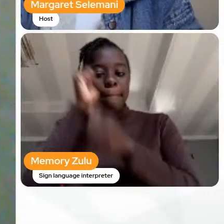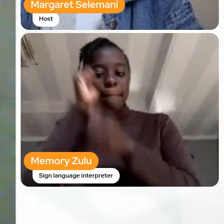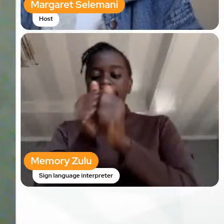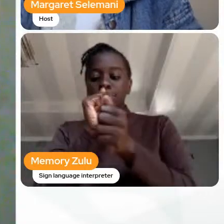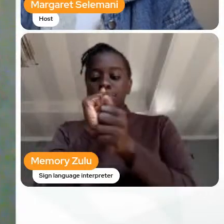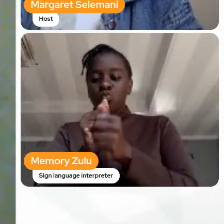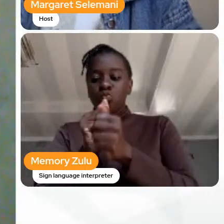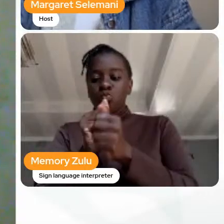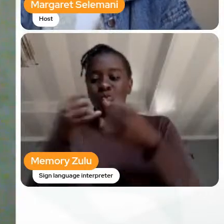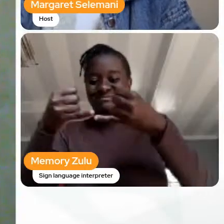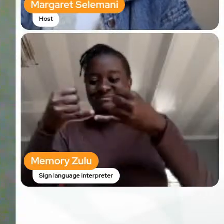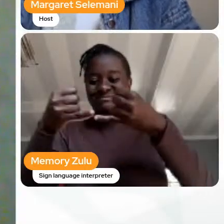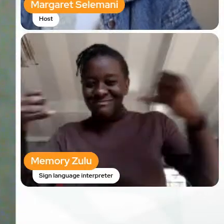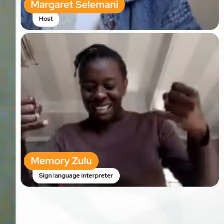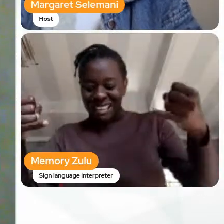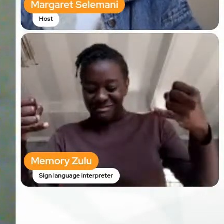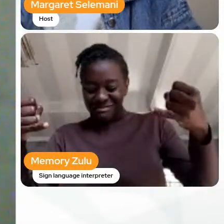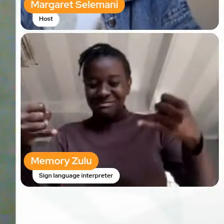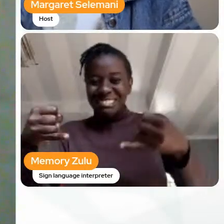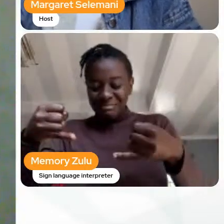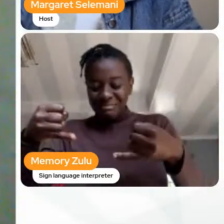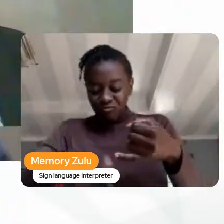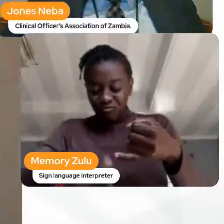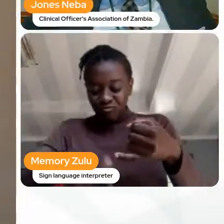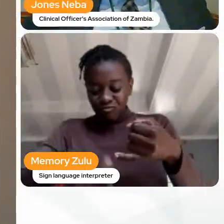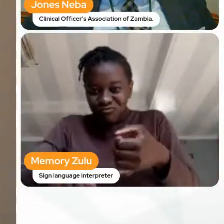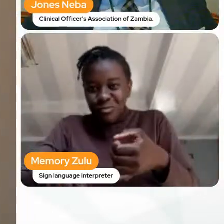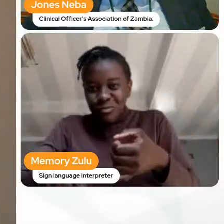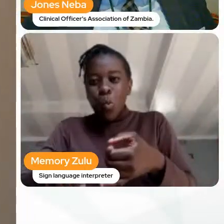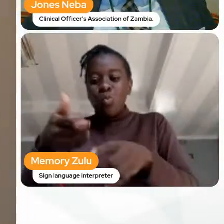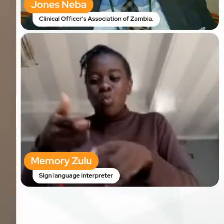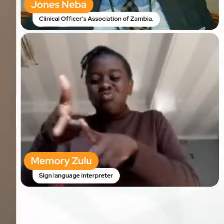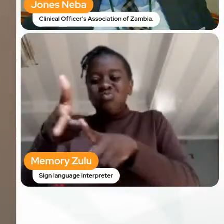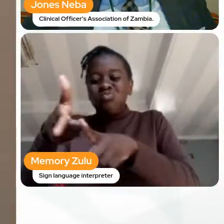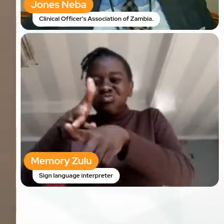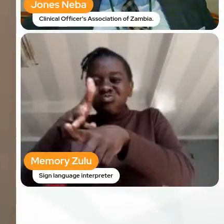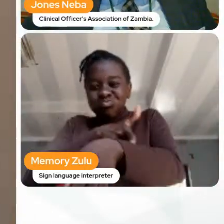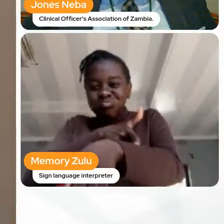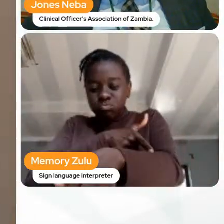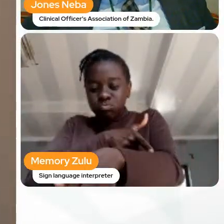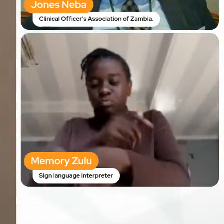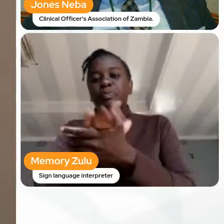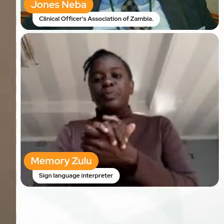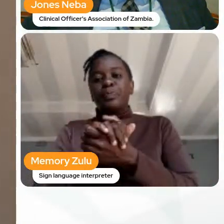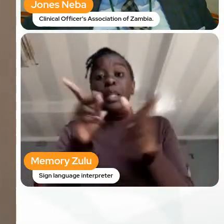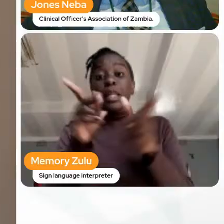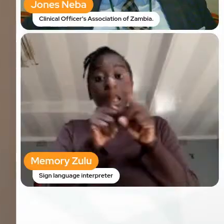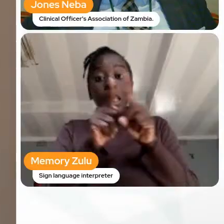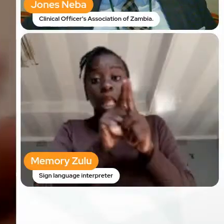Thank you so much for that explanation, Doc. You've mentioned a number of things, and I feel